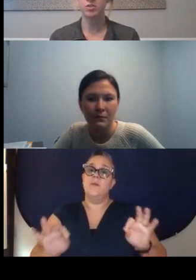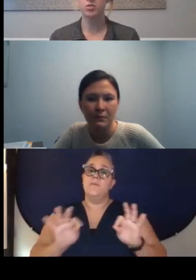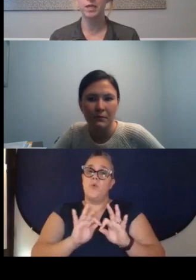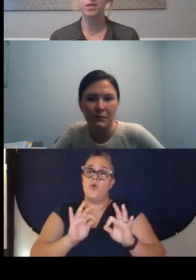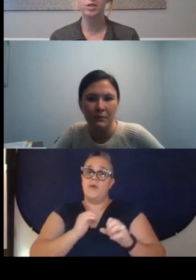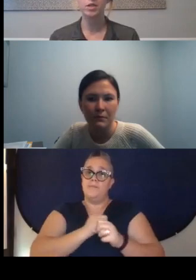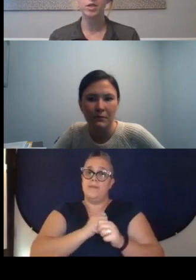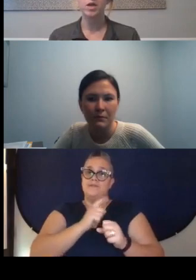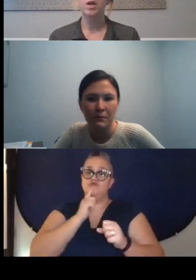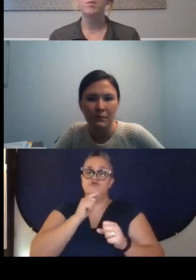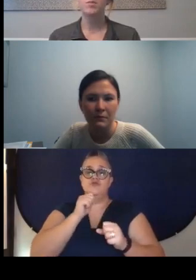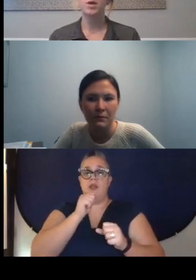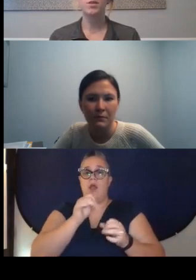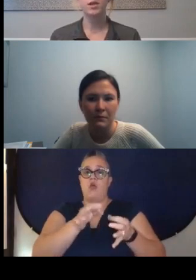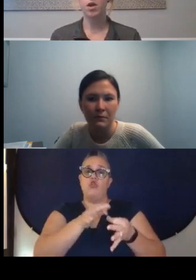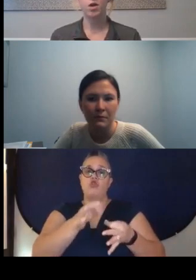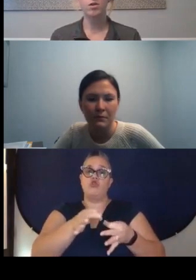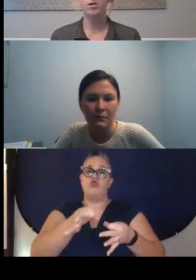and professional manner.